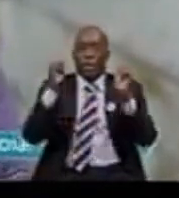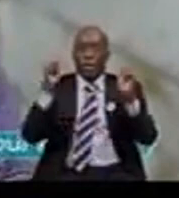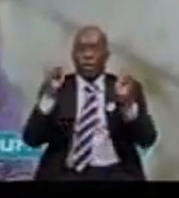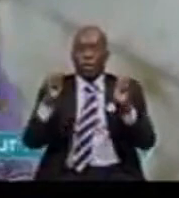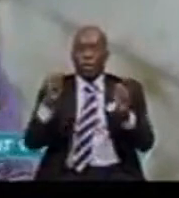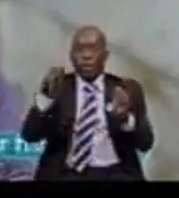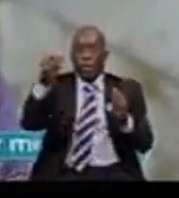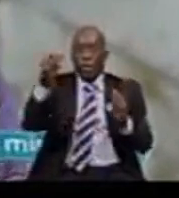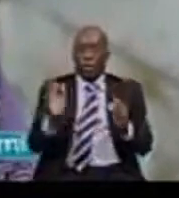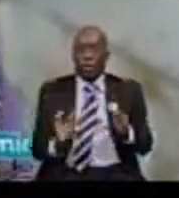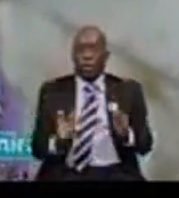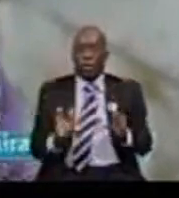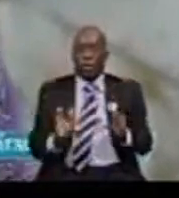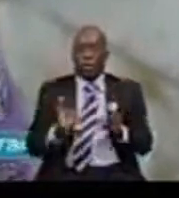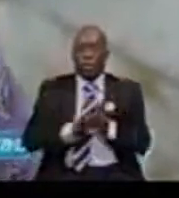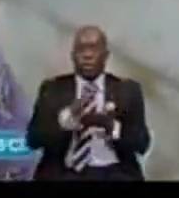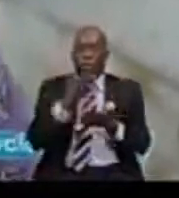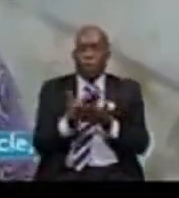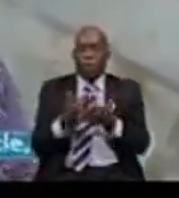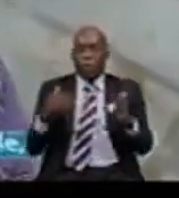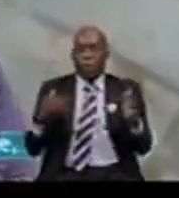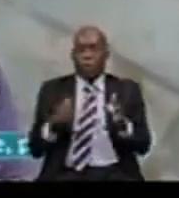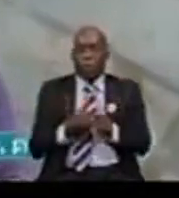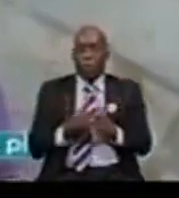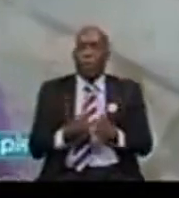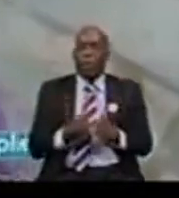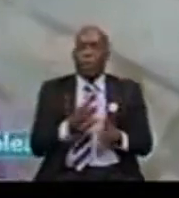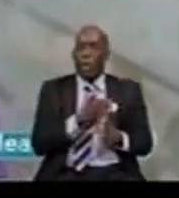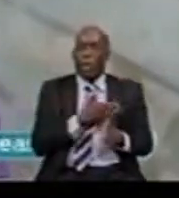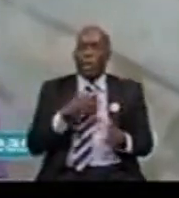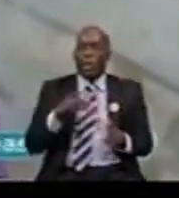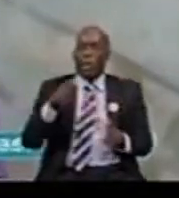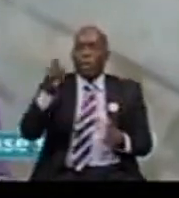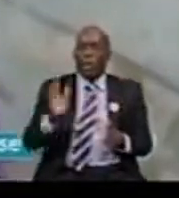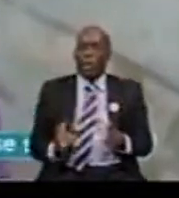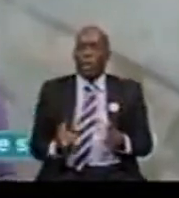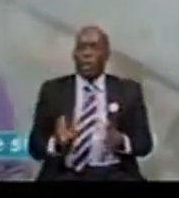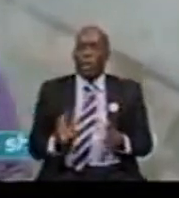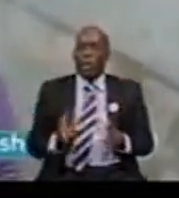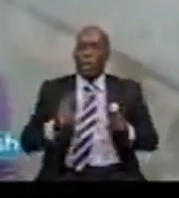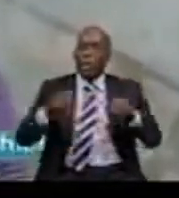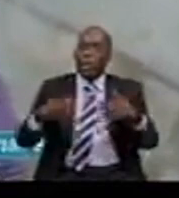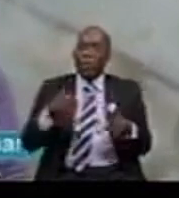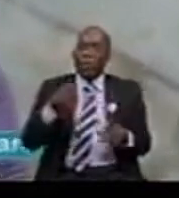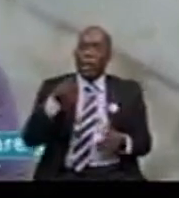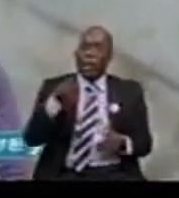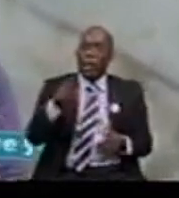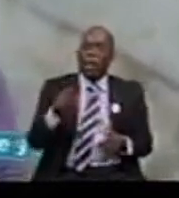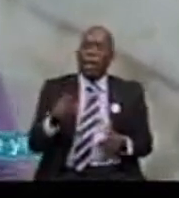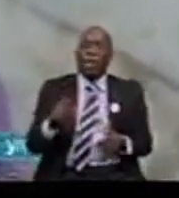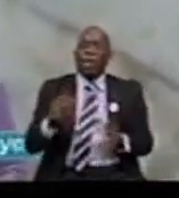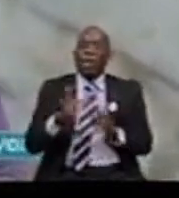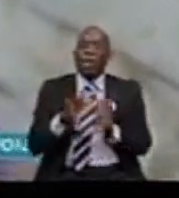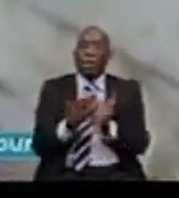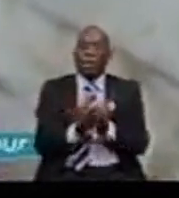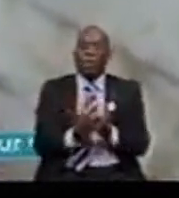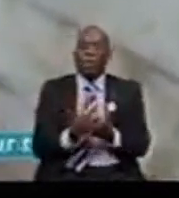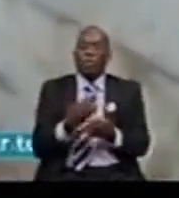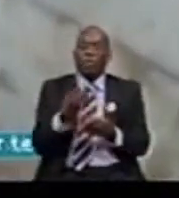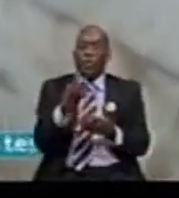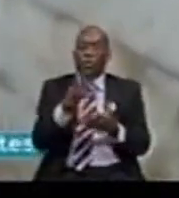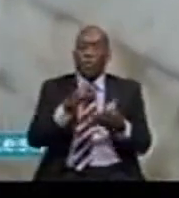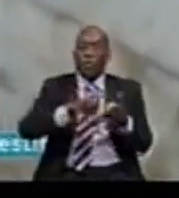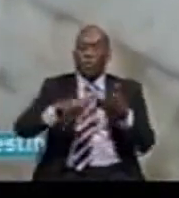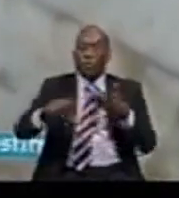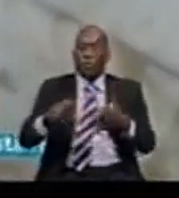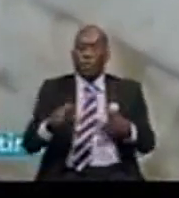confirmed this because he gave me a Bible verse, Isaiah chapter 9, verse 6 and 7, as the beginning of